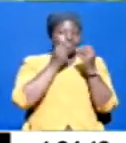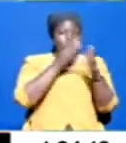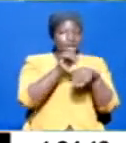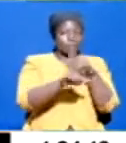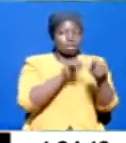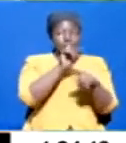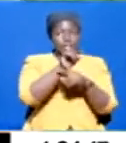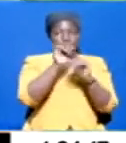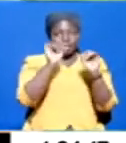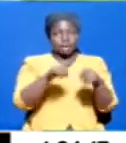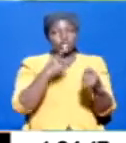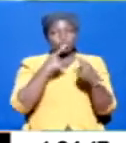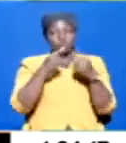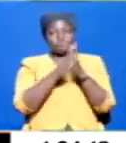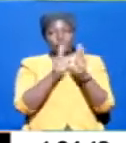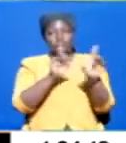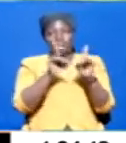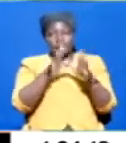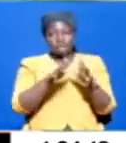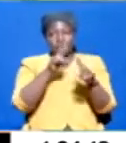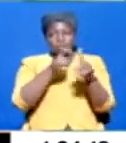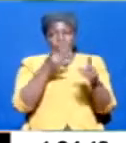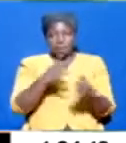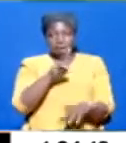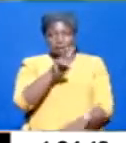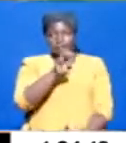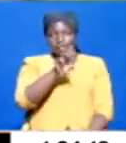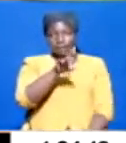the director from Vera Beauty College.